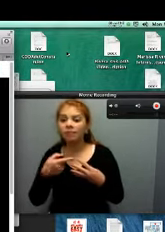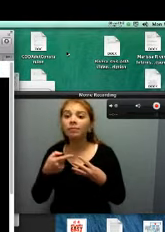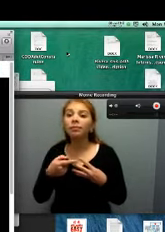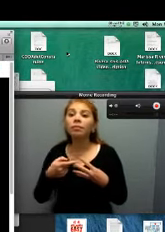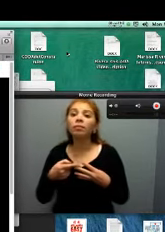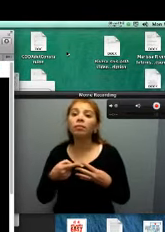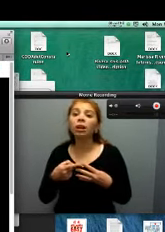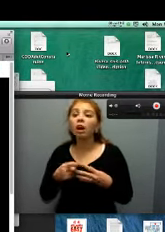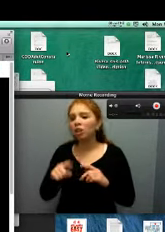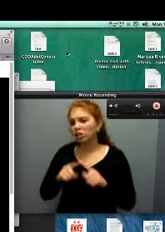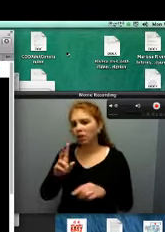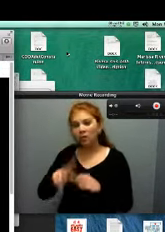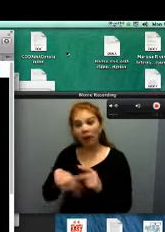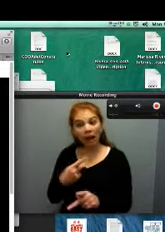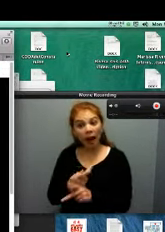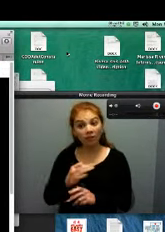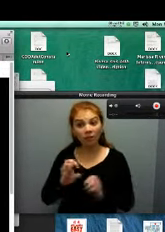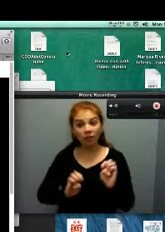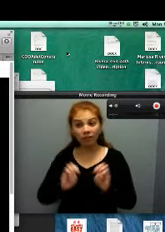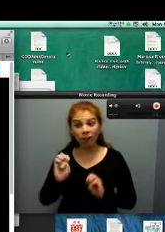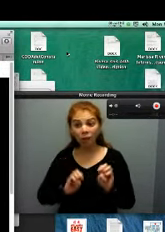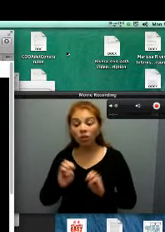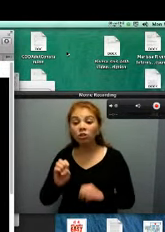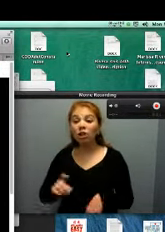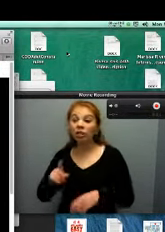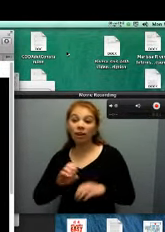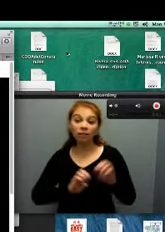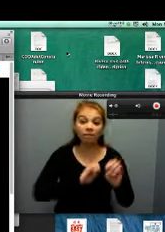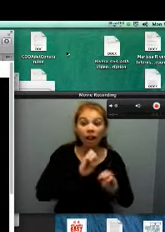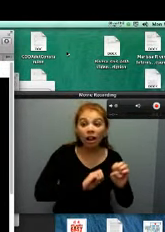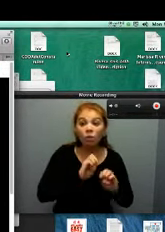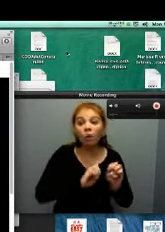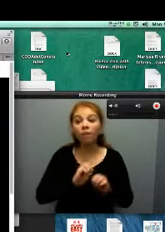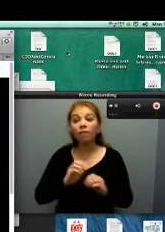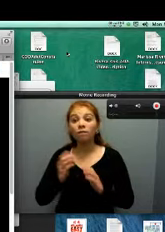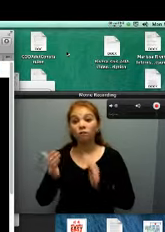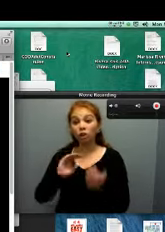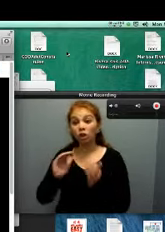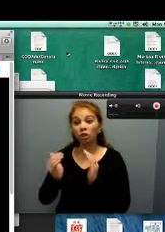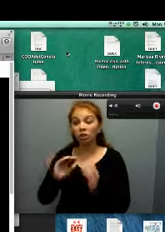There's different kinds of evaluations. There's evaluative versus developmental.